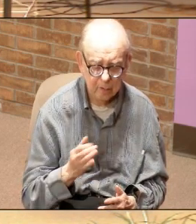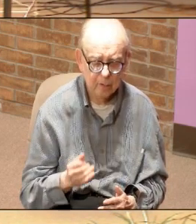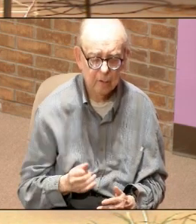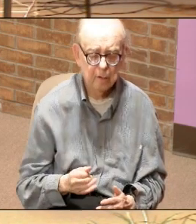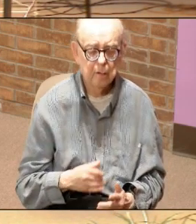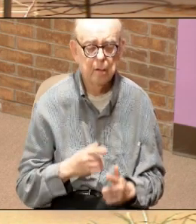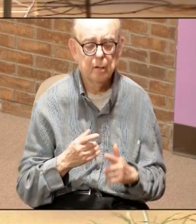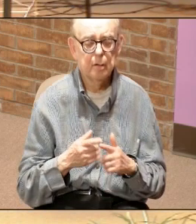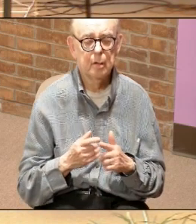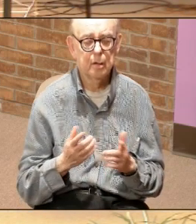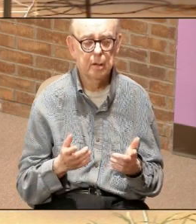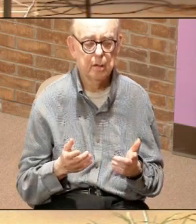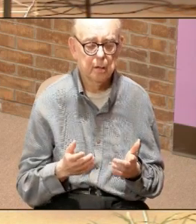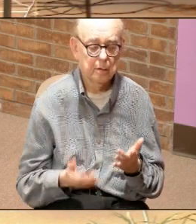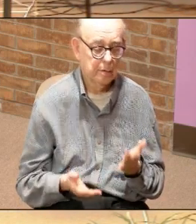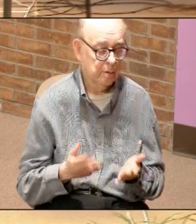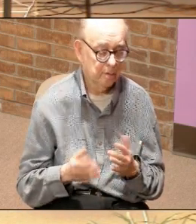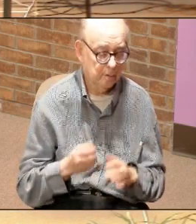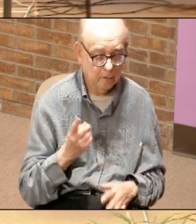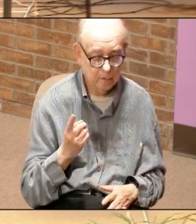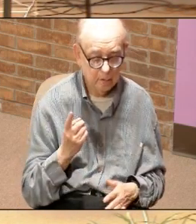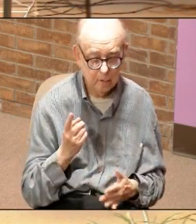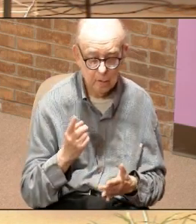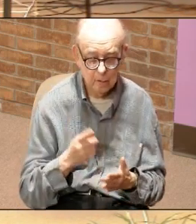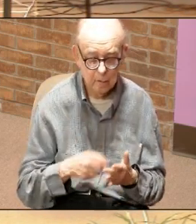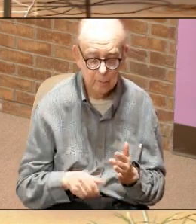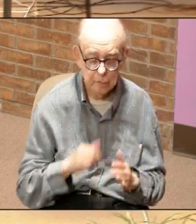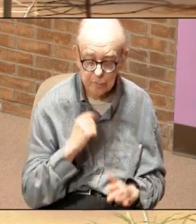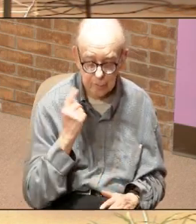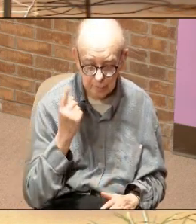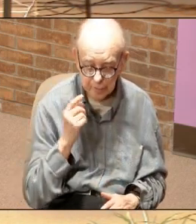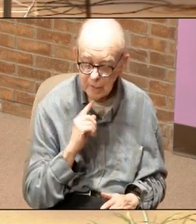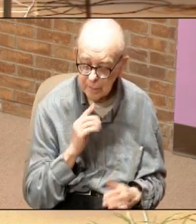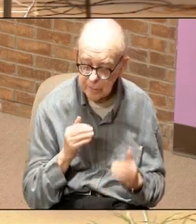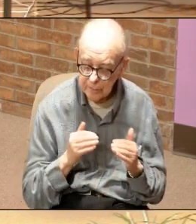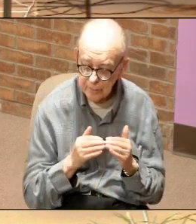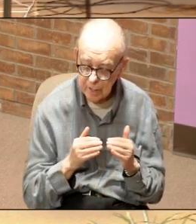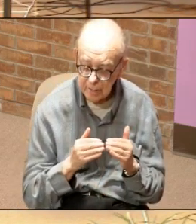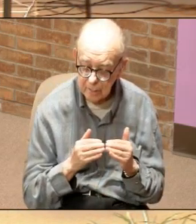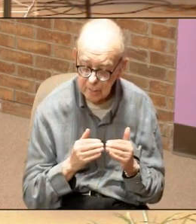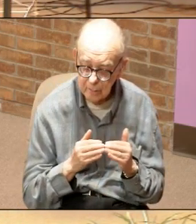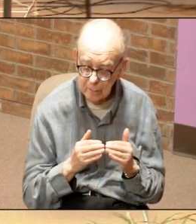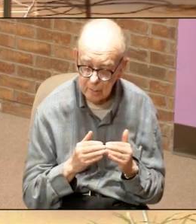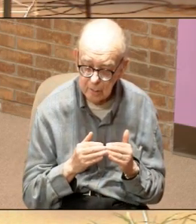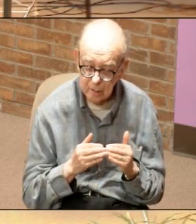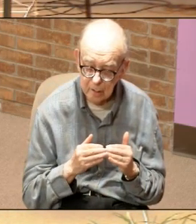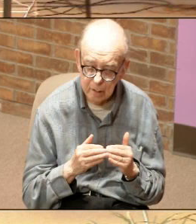Because then you may realize that what you don't think is fair